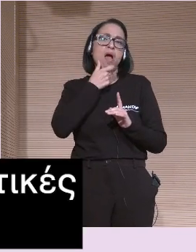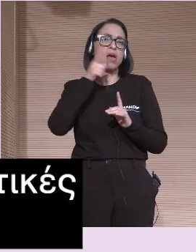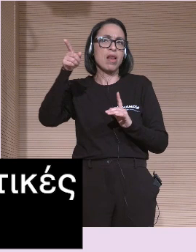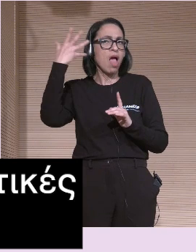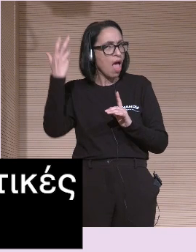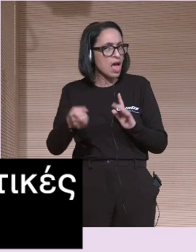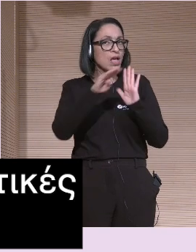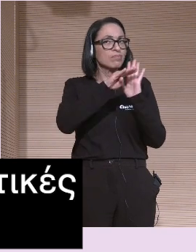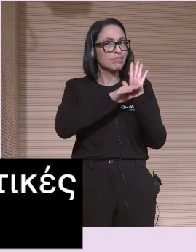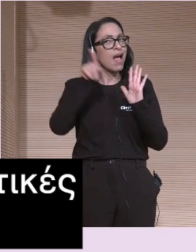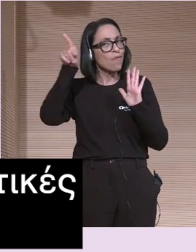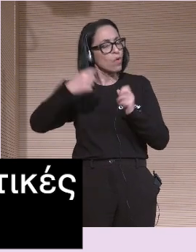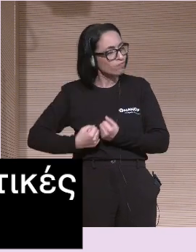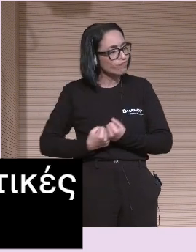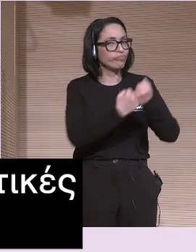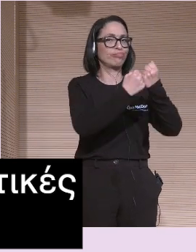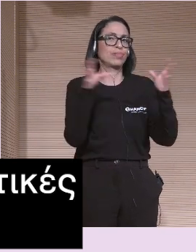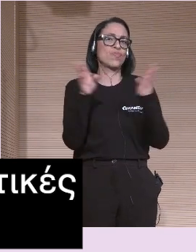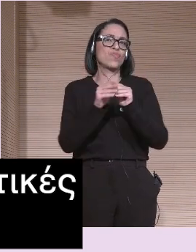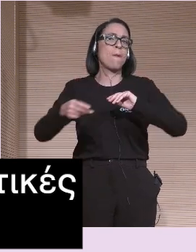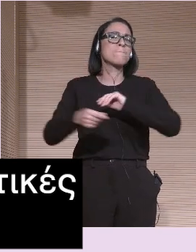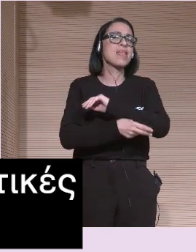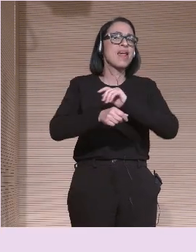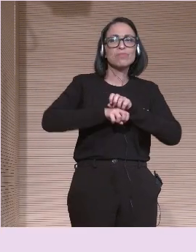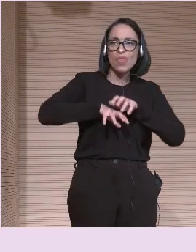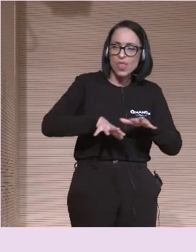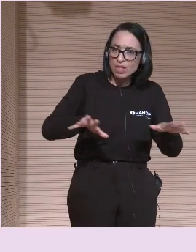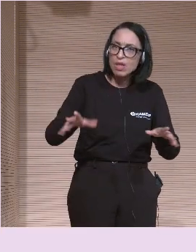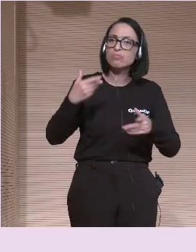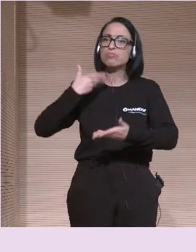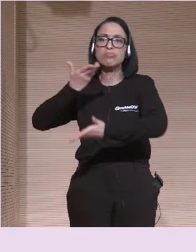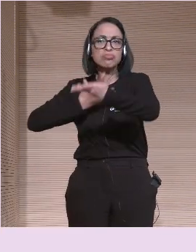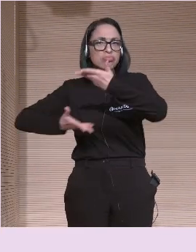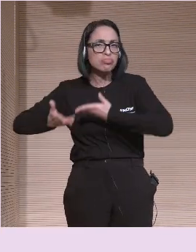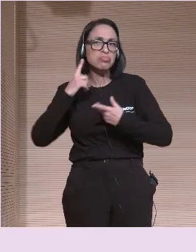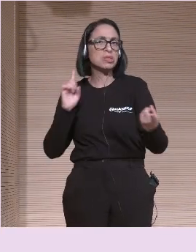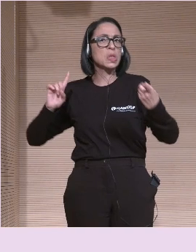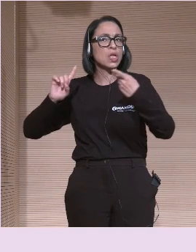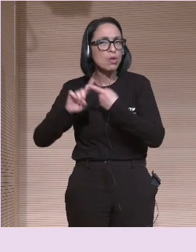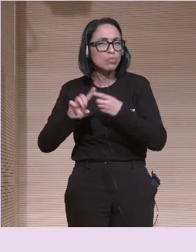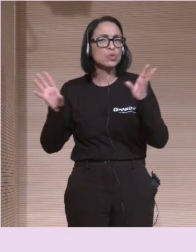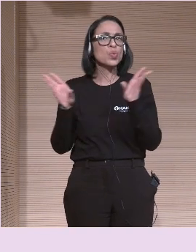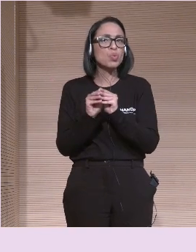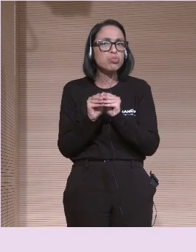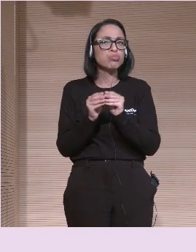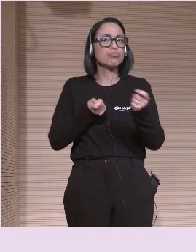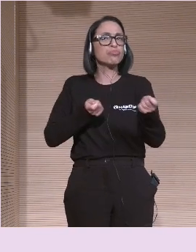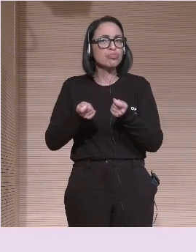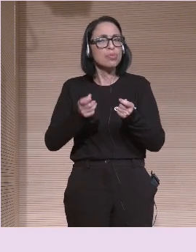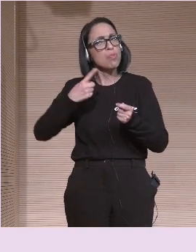share best practice in telling migration stories within existing collections across the country. So this is a